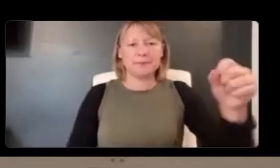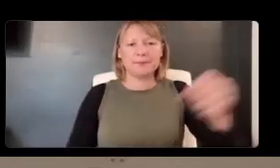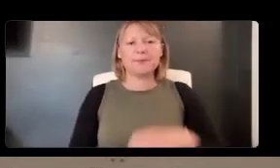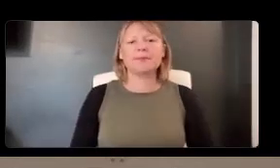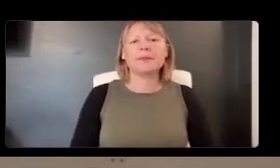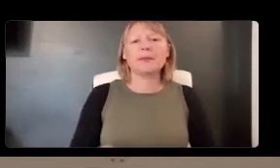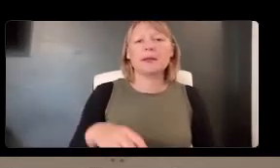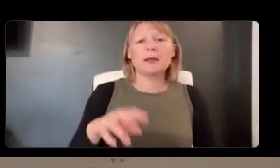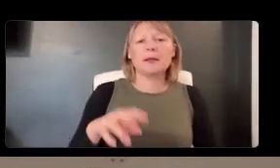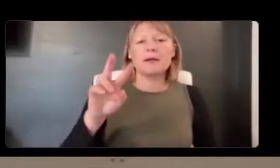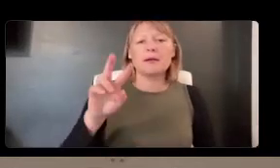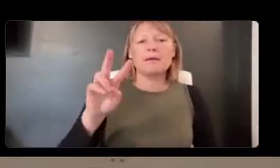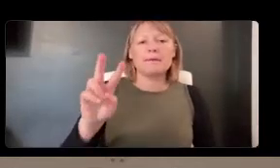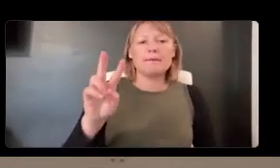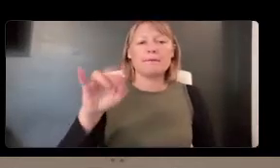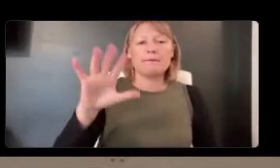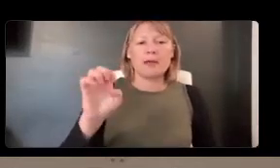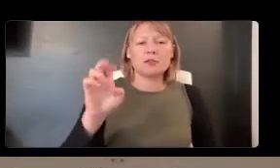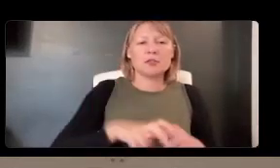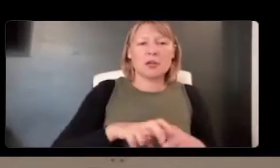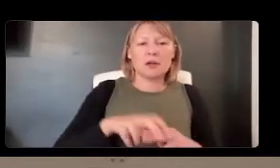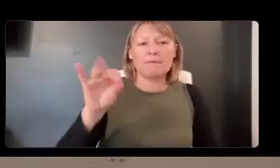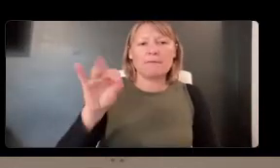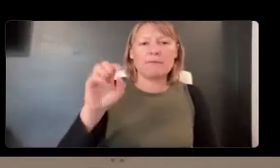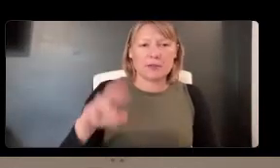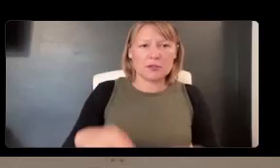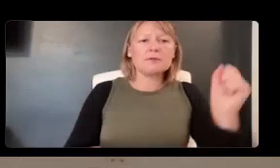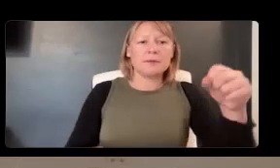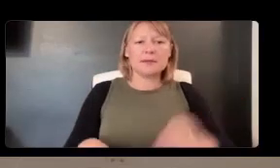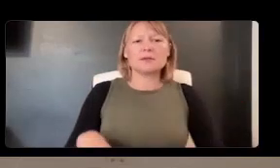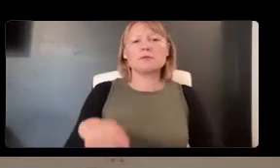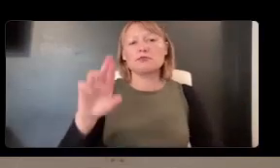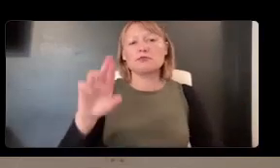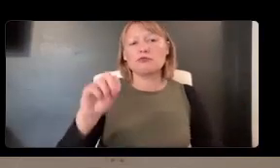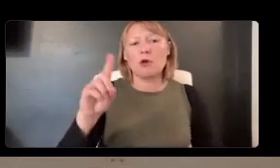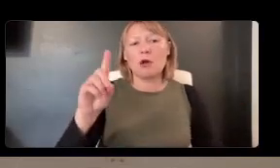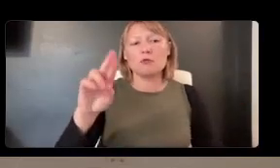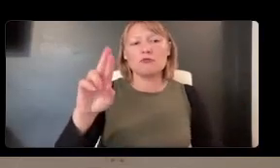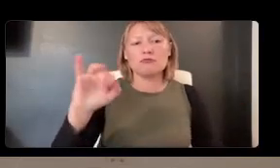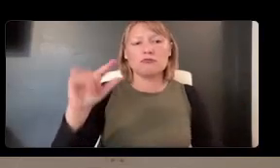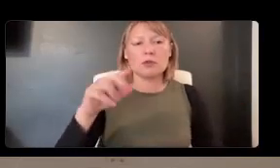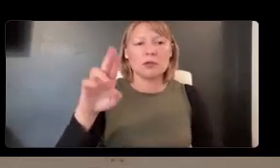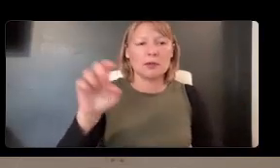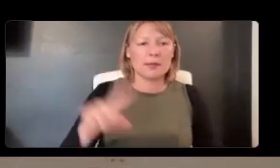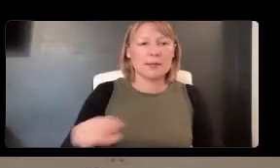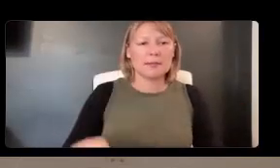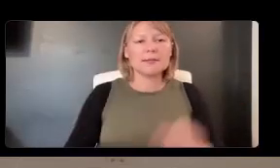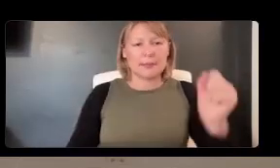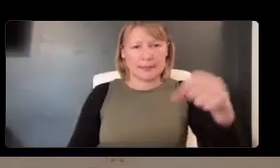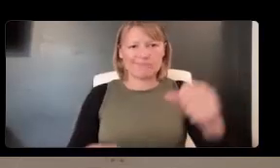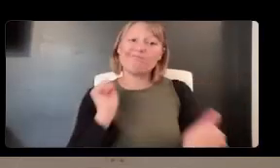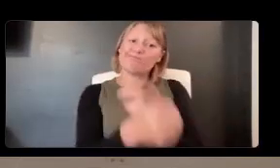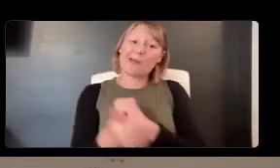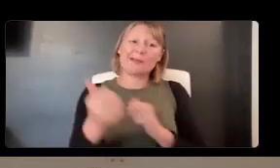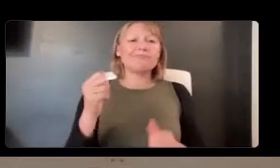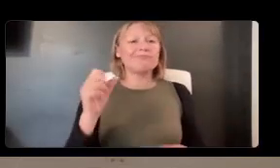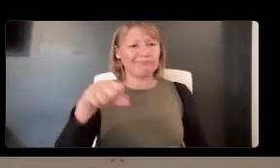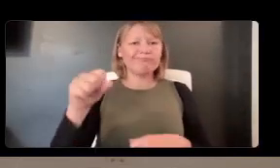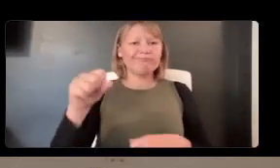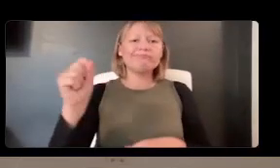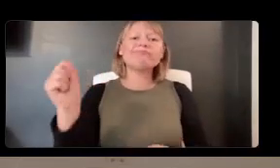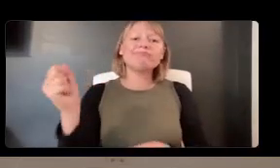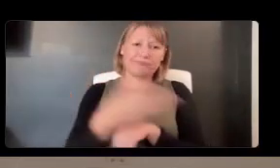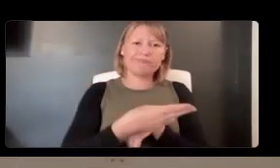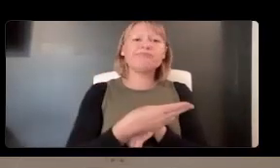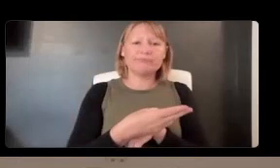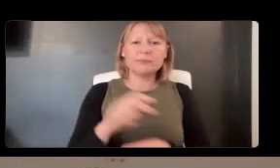Chair Foster, Yes. and Chair Rodriguez. Yes. This passed. Okay, 10 to it 3. passes